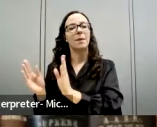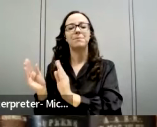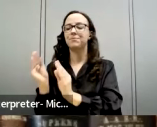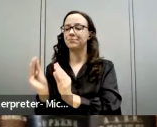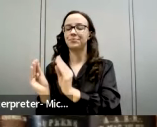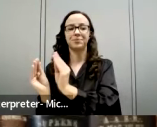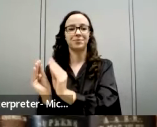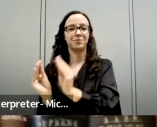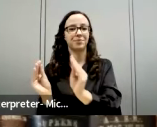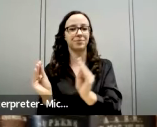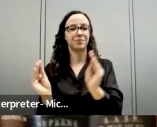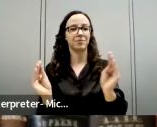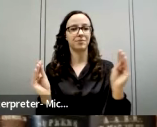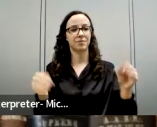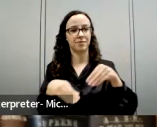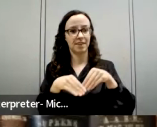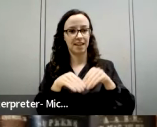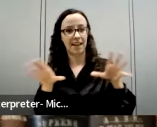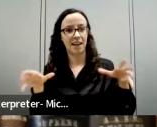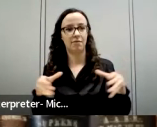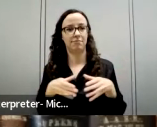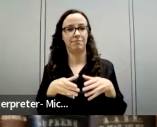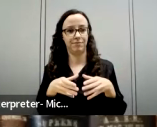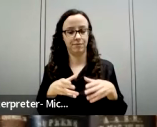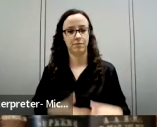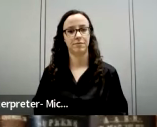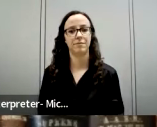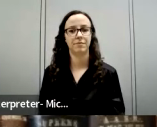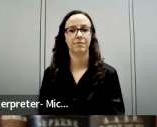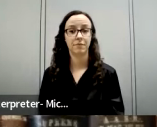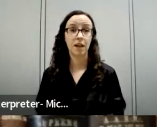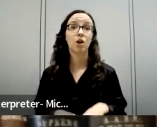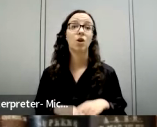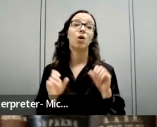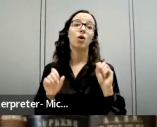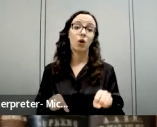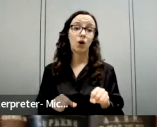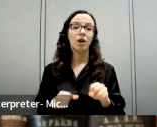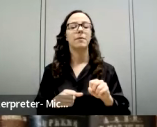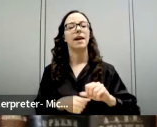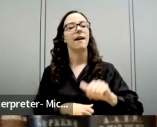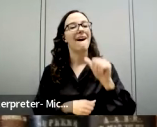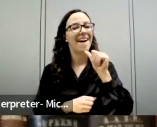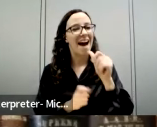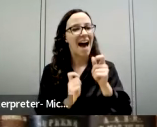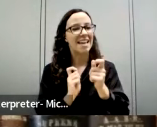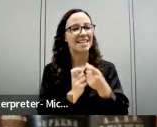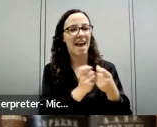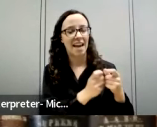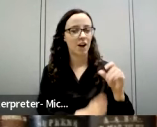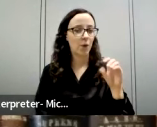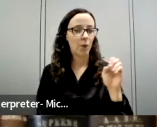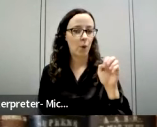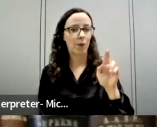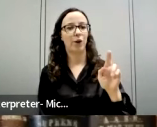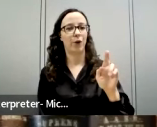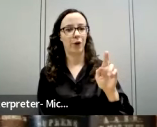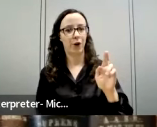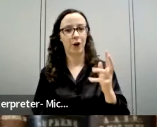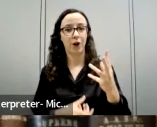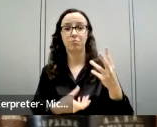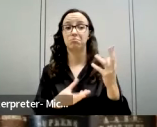and putting them together in a collection. So this could be a collection of unedited OER artifacts, perhaps combined into